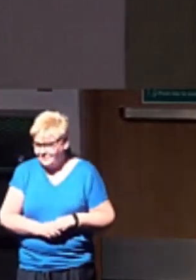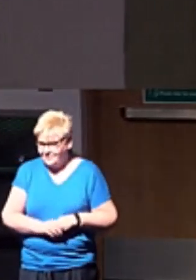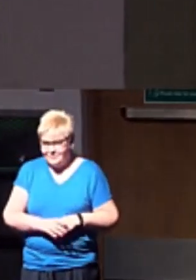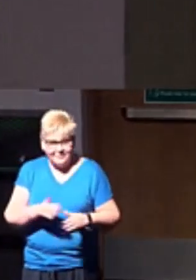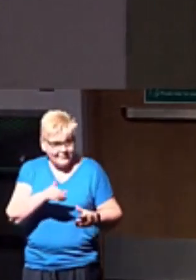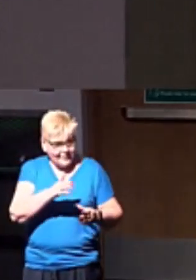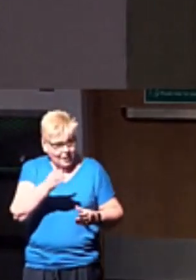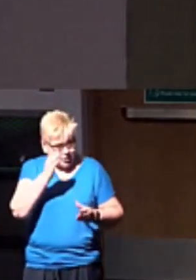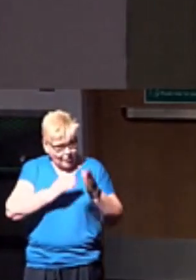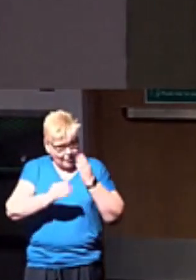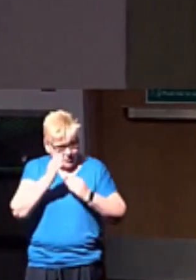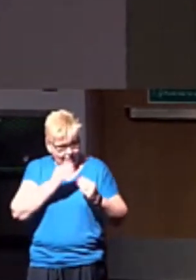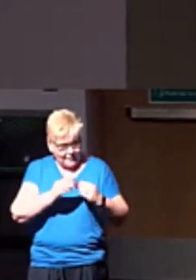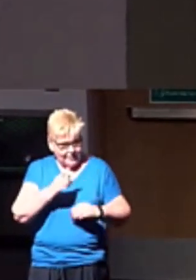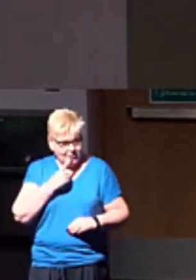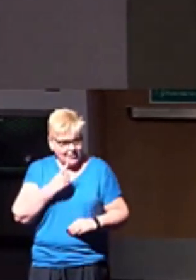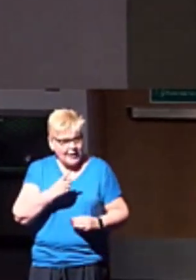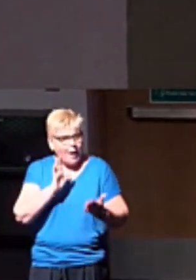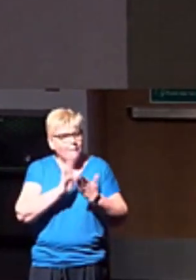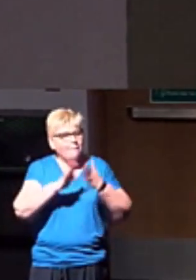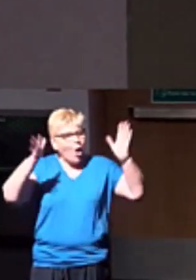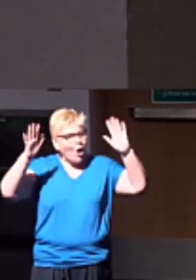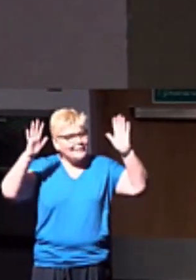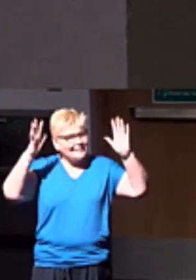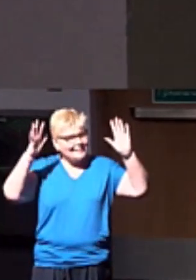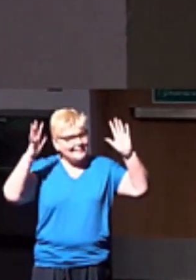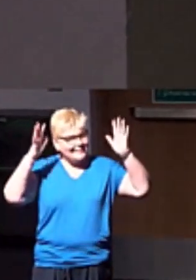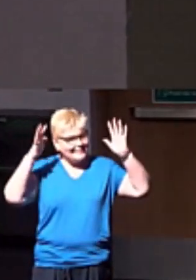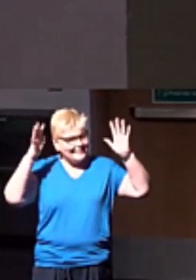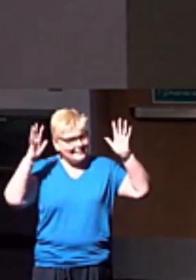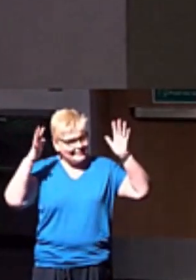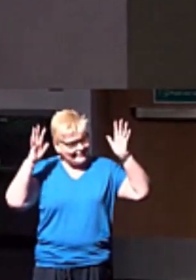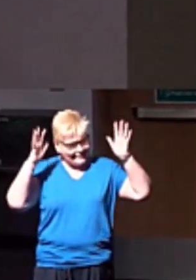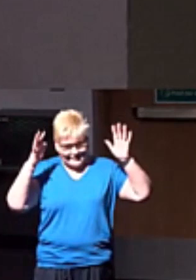Who learned to say applause in sign language?